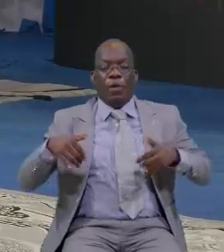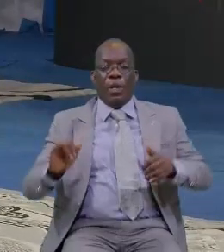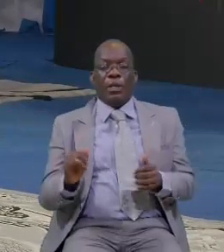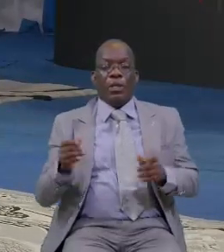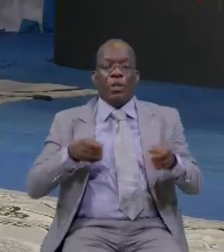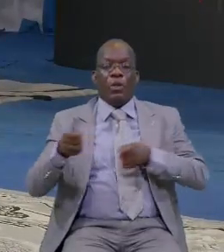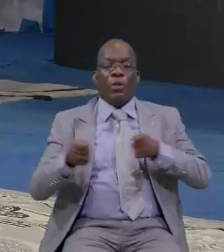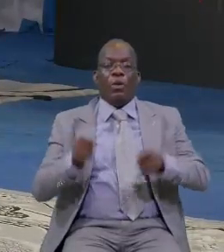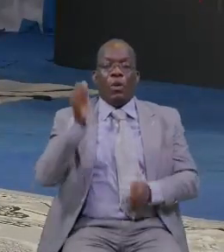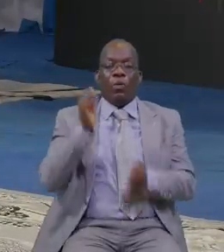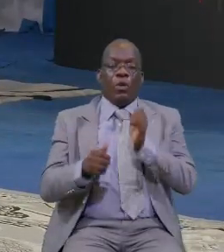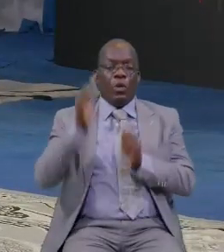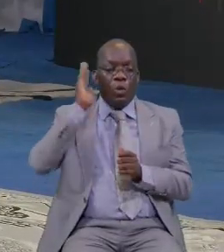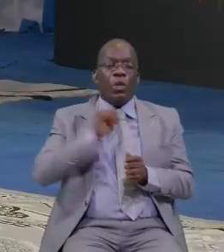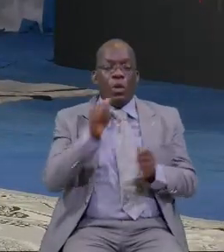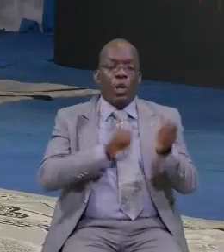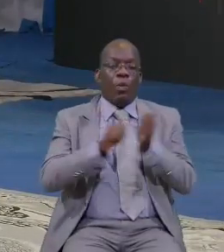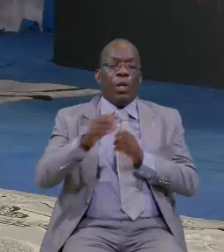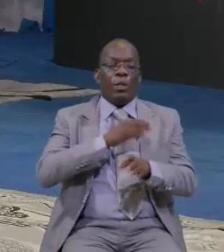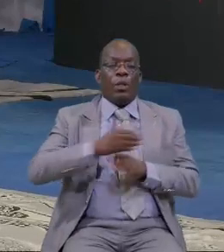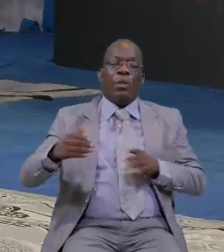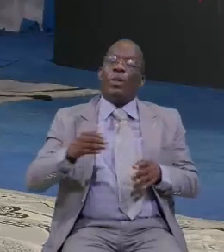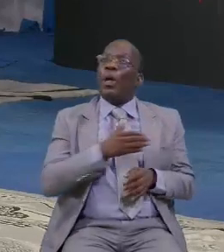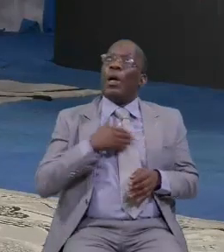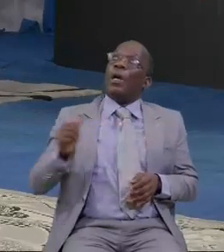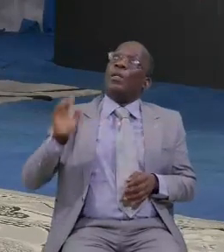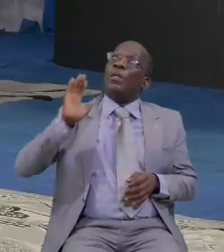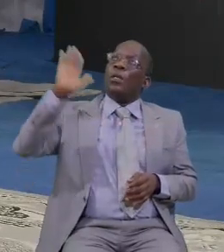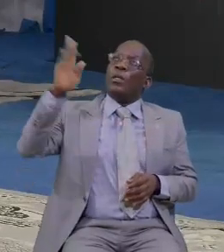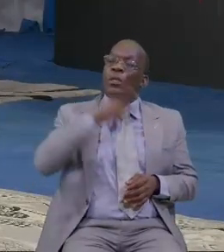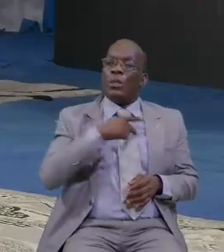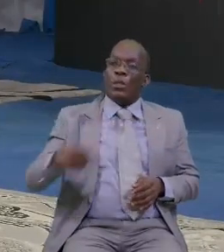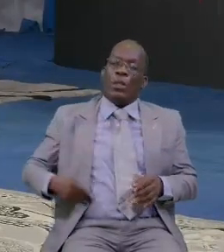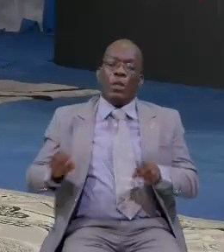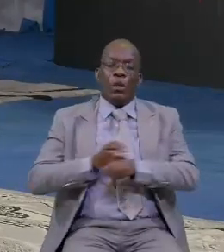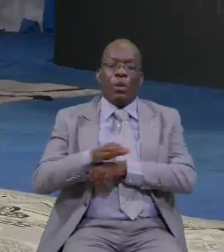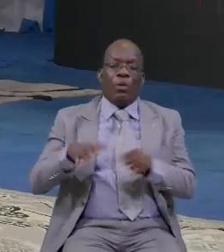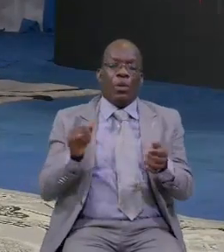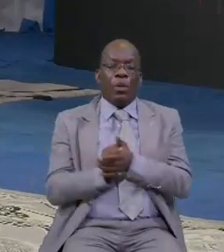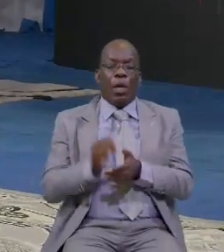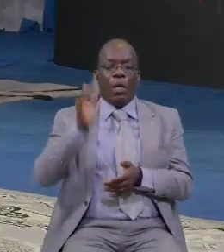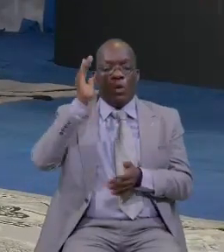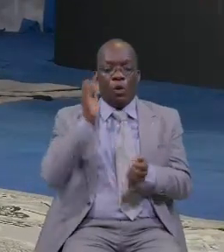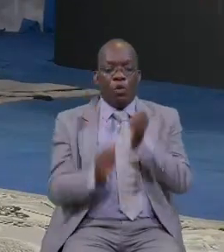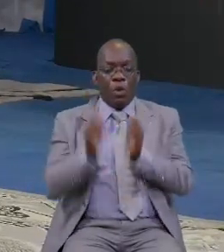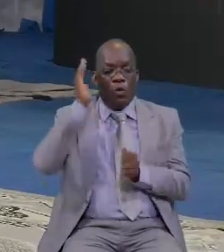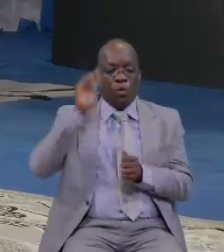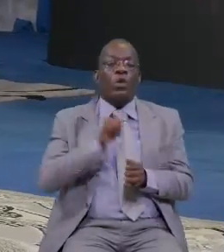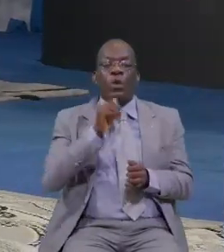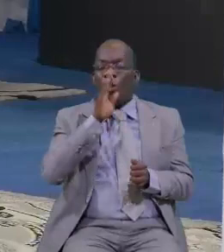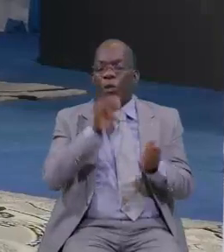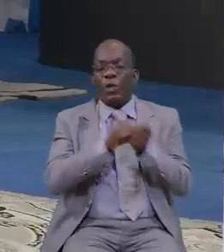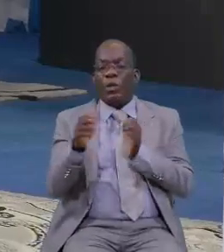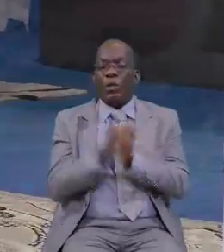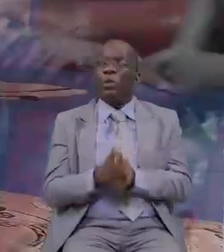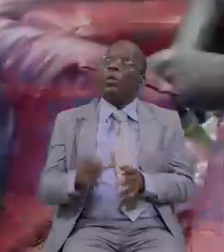pass away, and his kingdom that we shall not be destroyed. He's talked to us about God